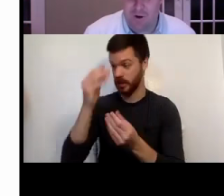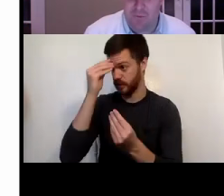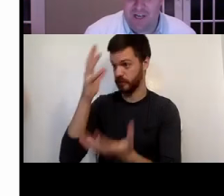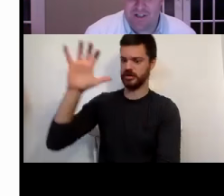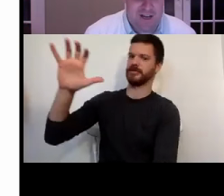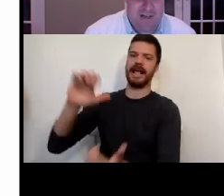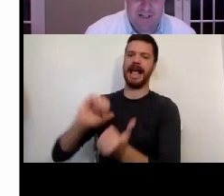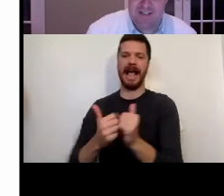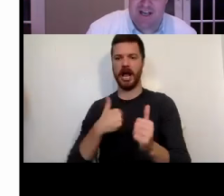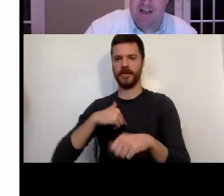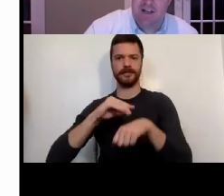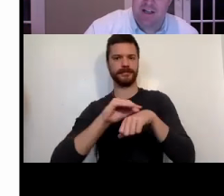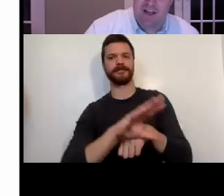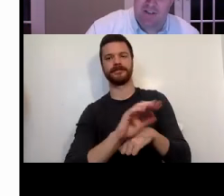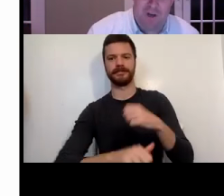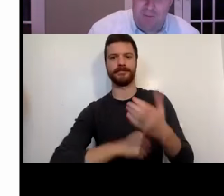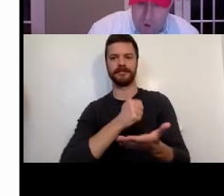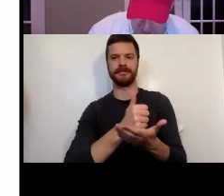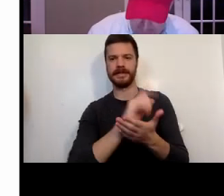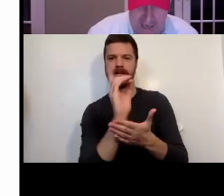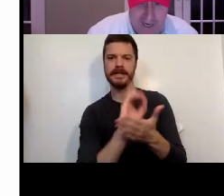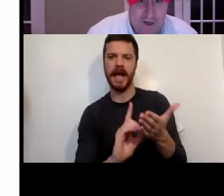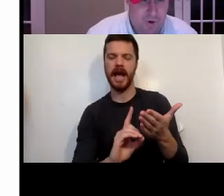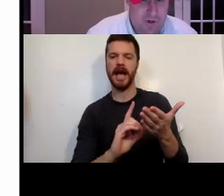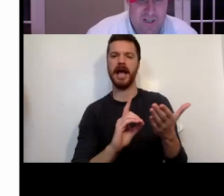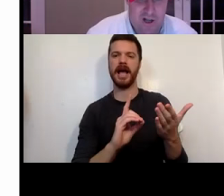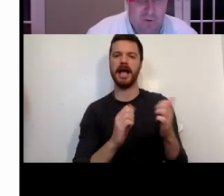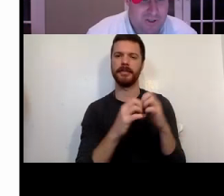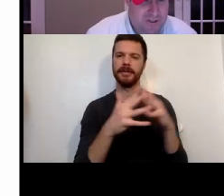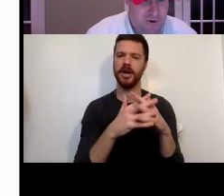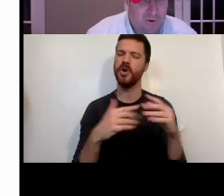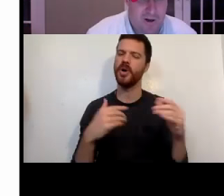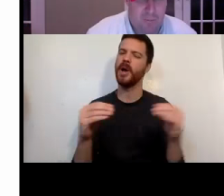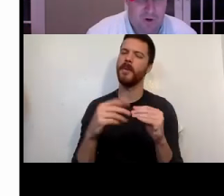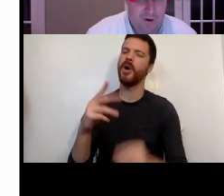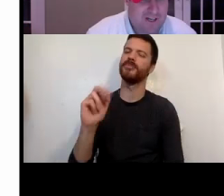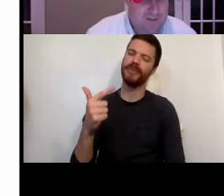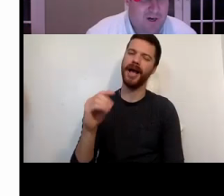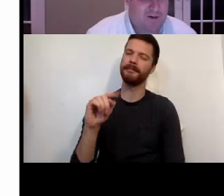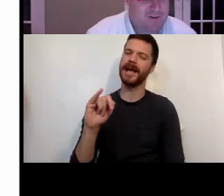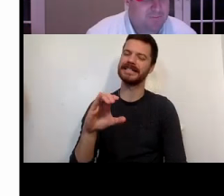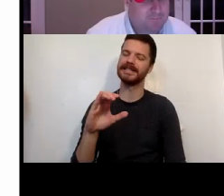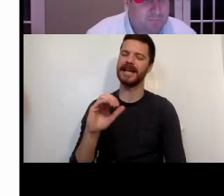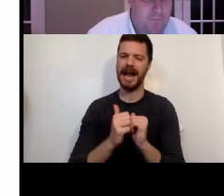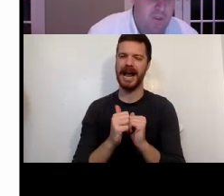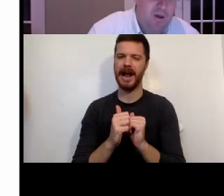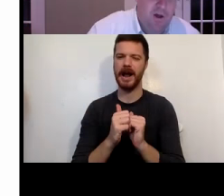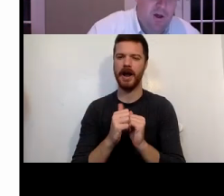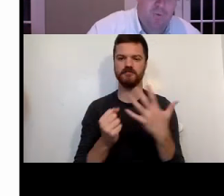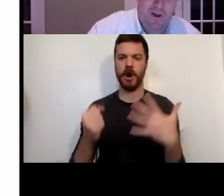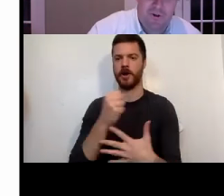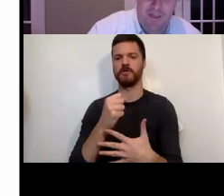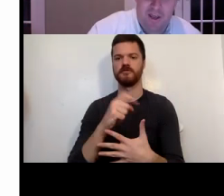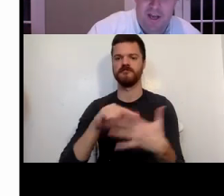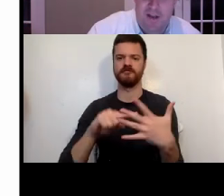or implementation strategy design. So we need more pragmatic approaches to help us to prioritize barriers.